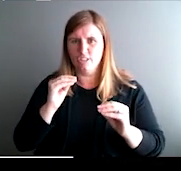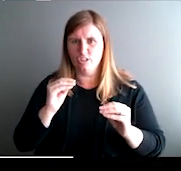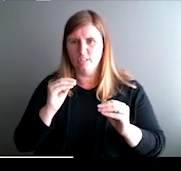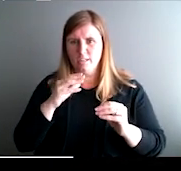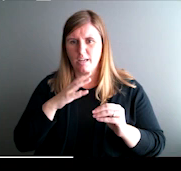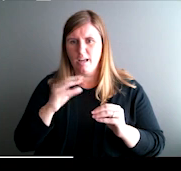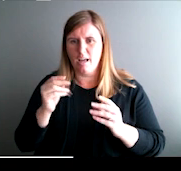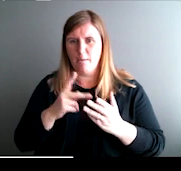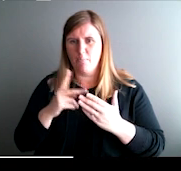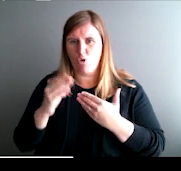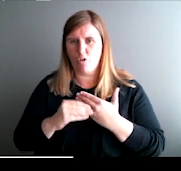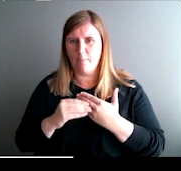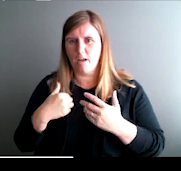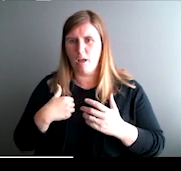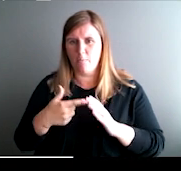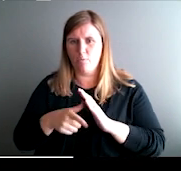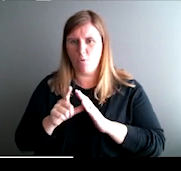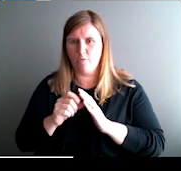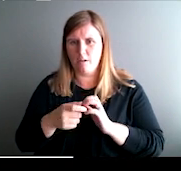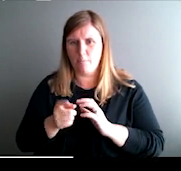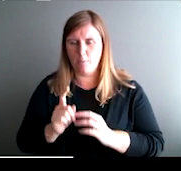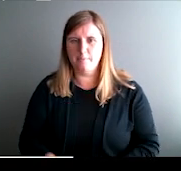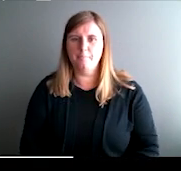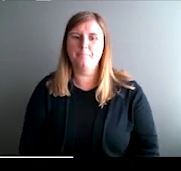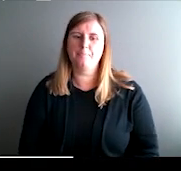and programming that I'll be going over here in a moment.